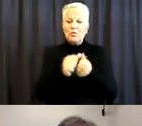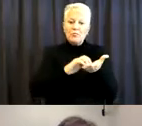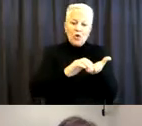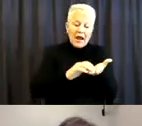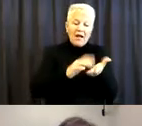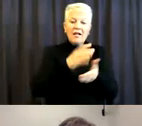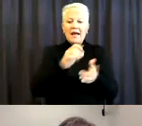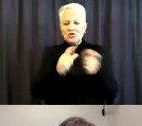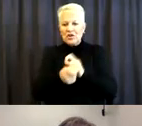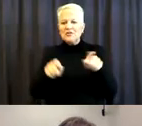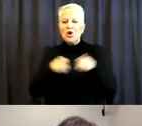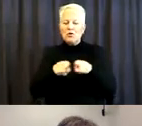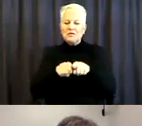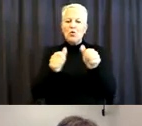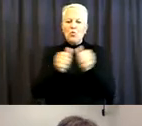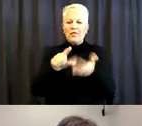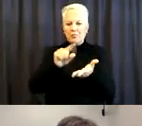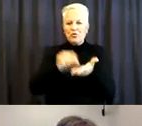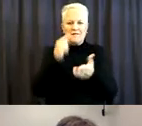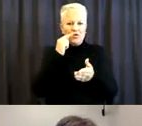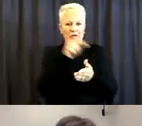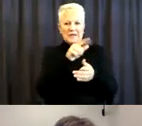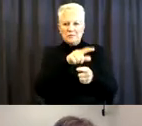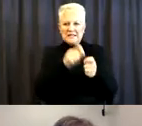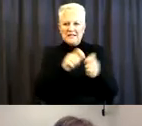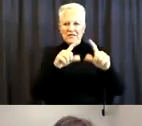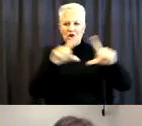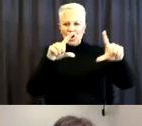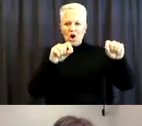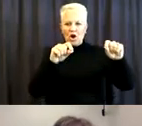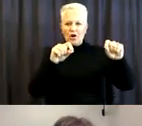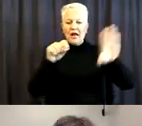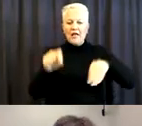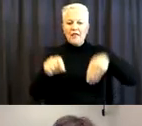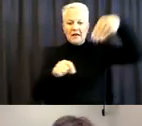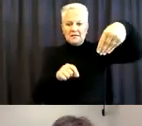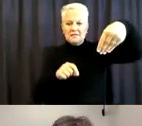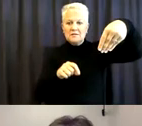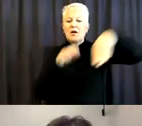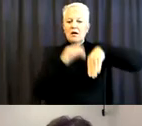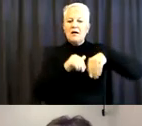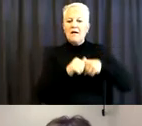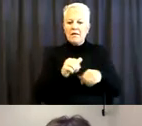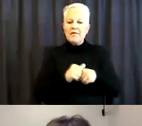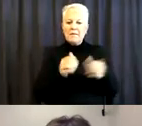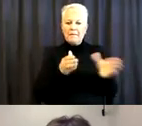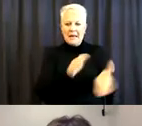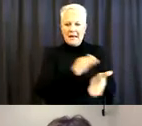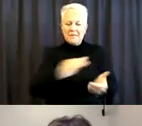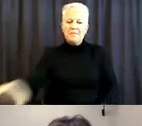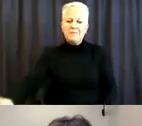and changes also in print on this particular card that's represented above the bin. Okay.